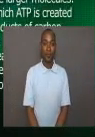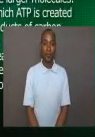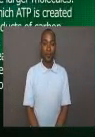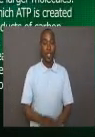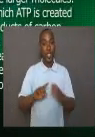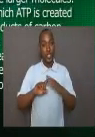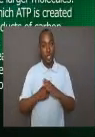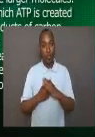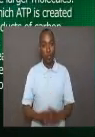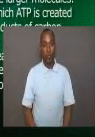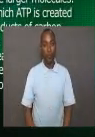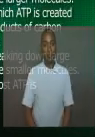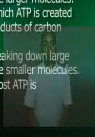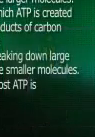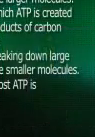Begin.